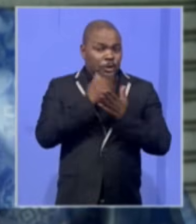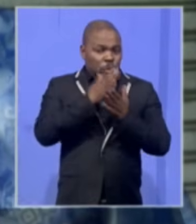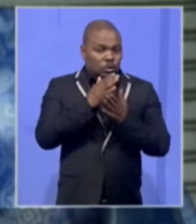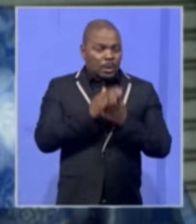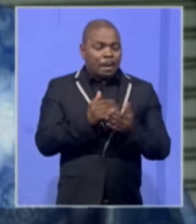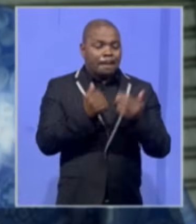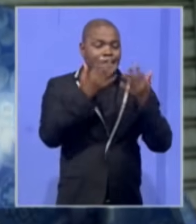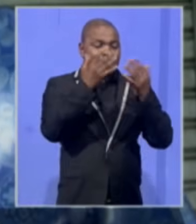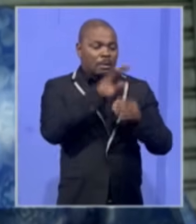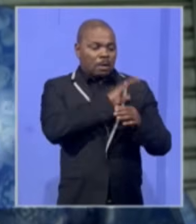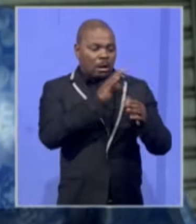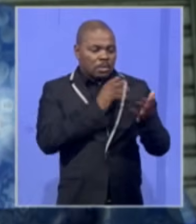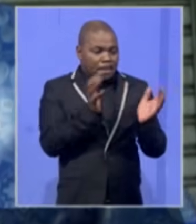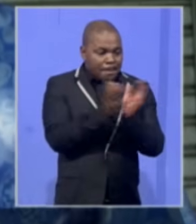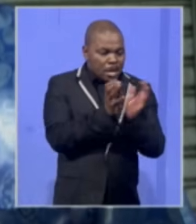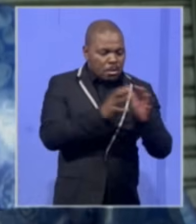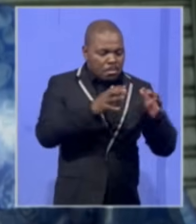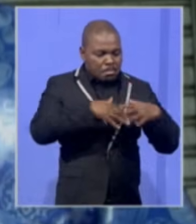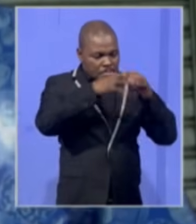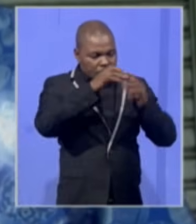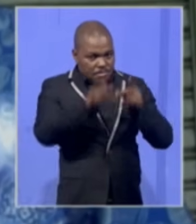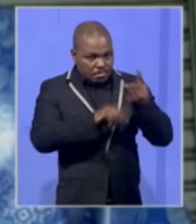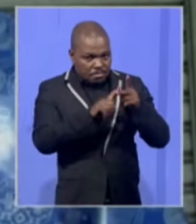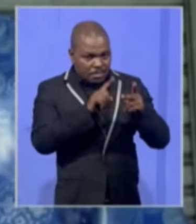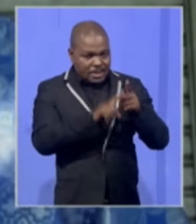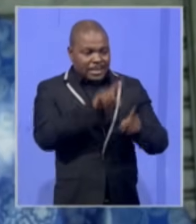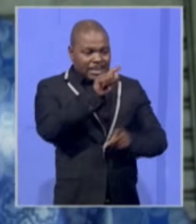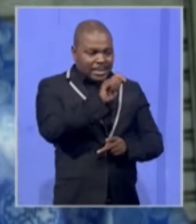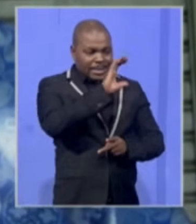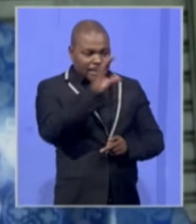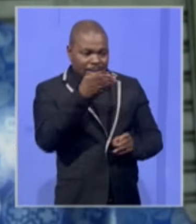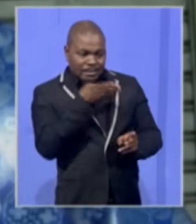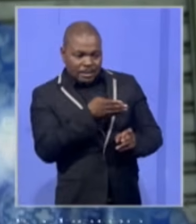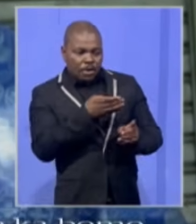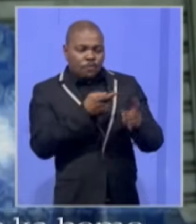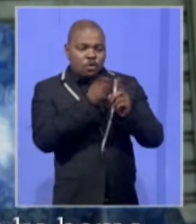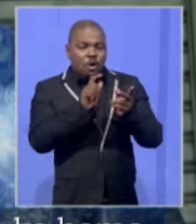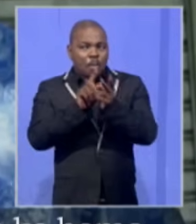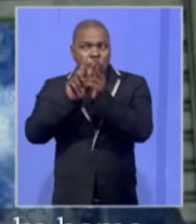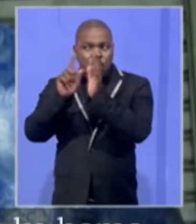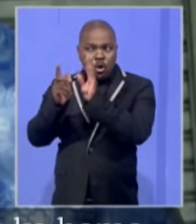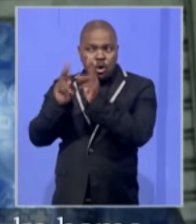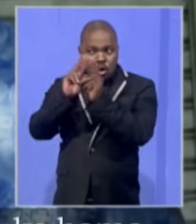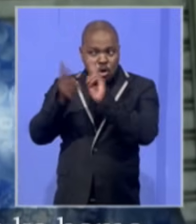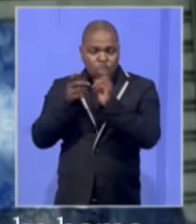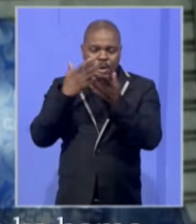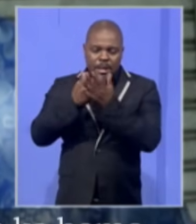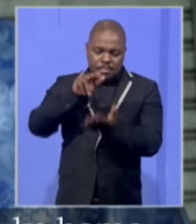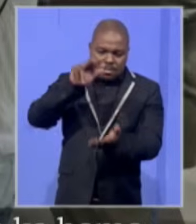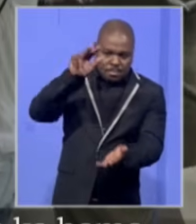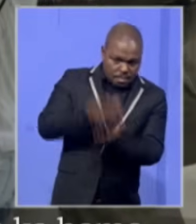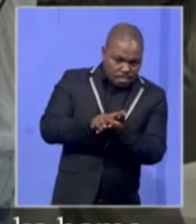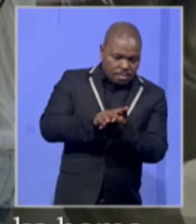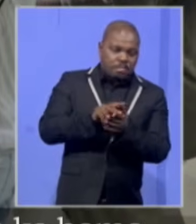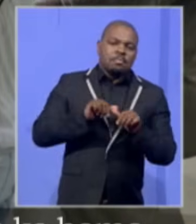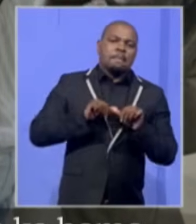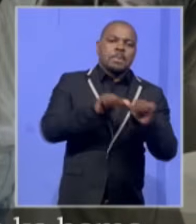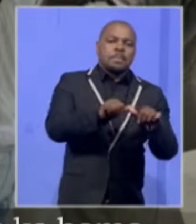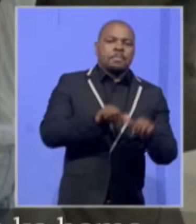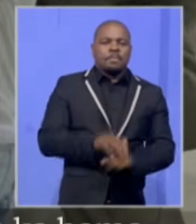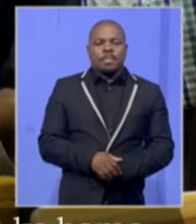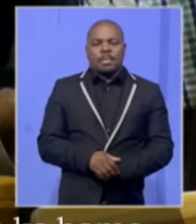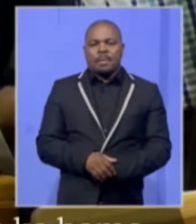Budget Council so that the terms and conditions of the guarantee or loan can be approved and we can move forward. Fa